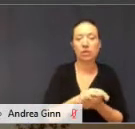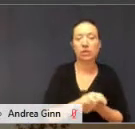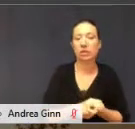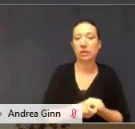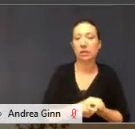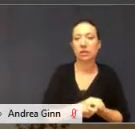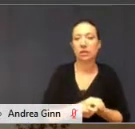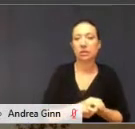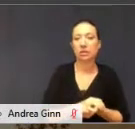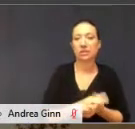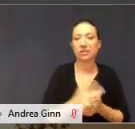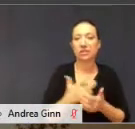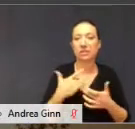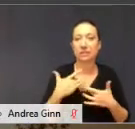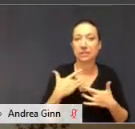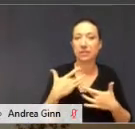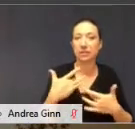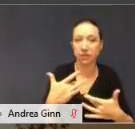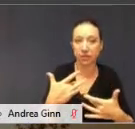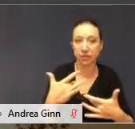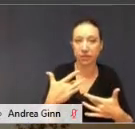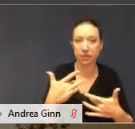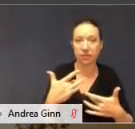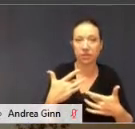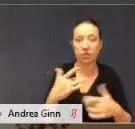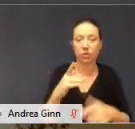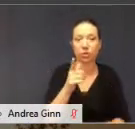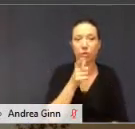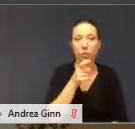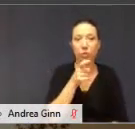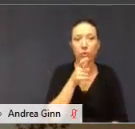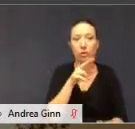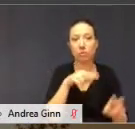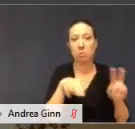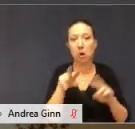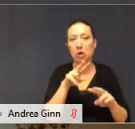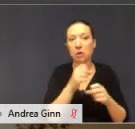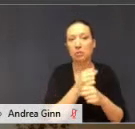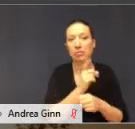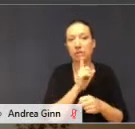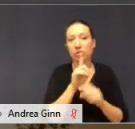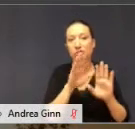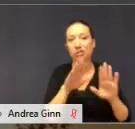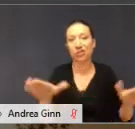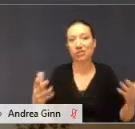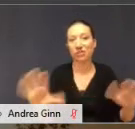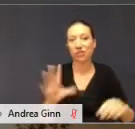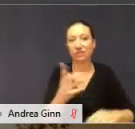the primary area that monitors childhood vaccinations.